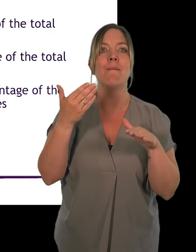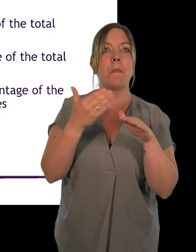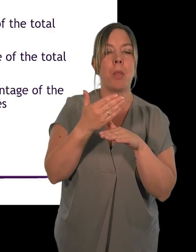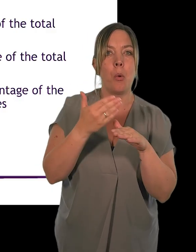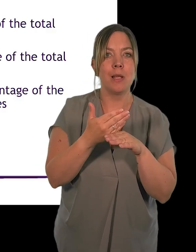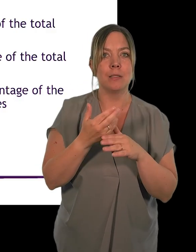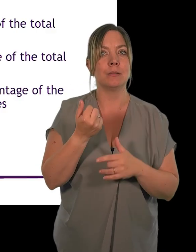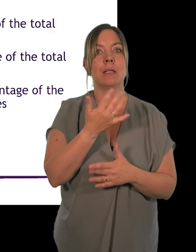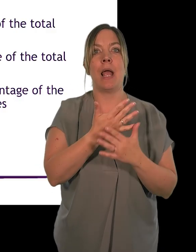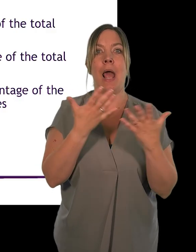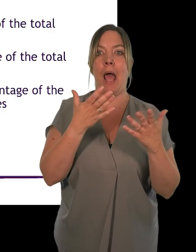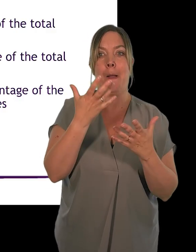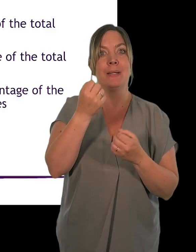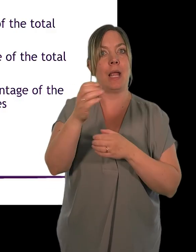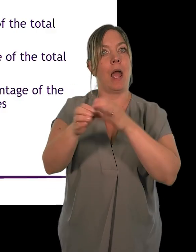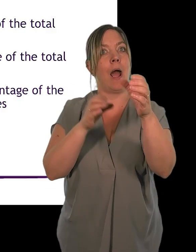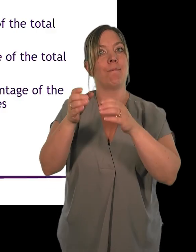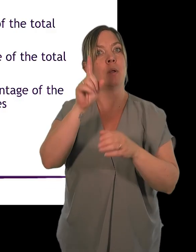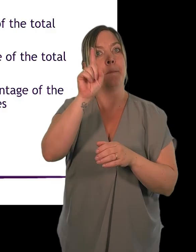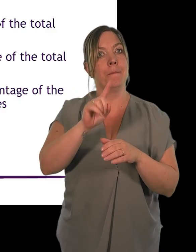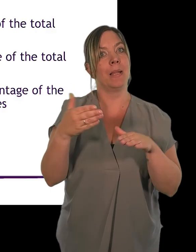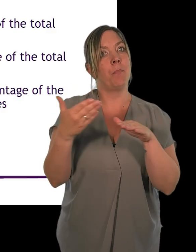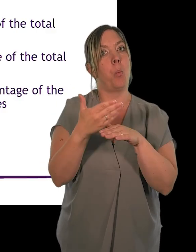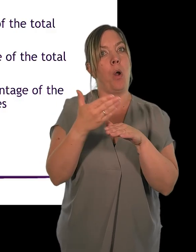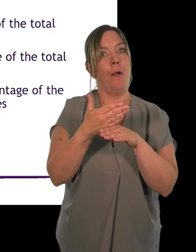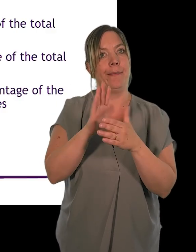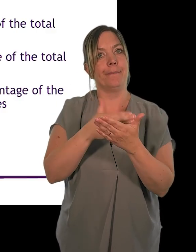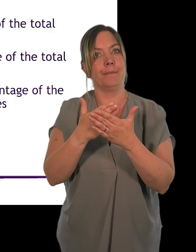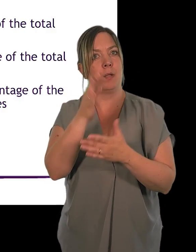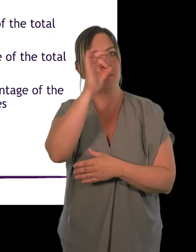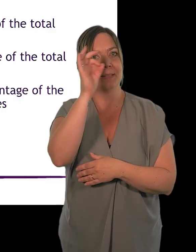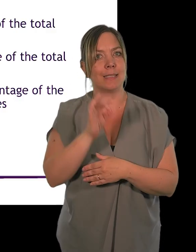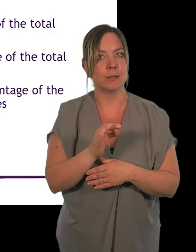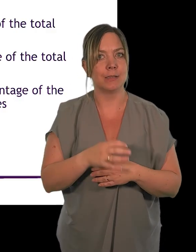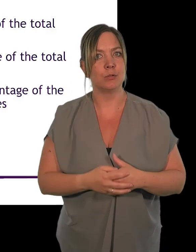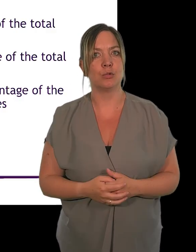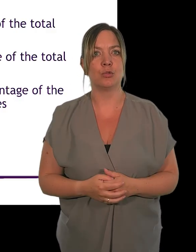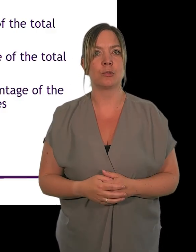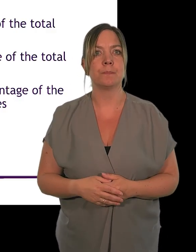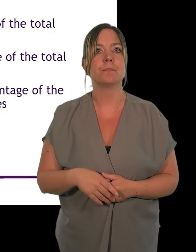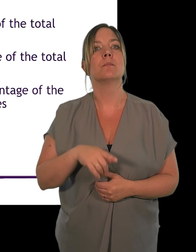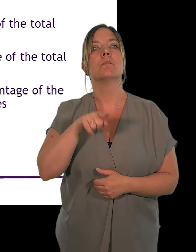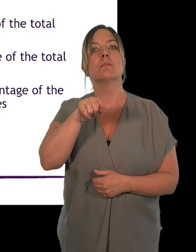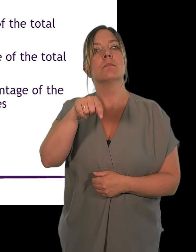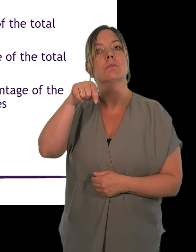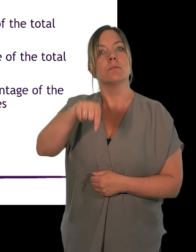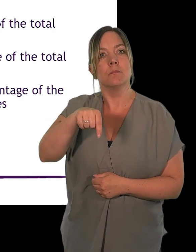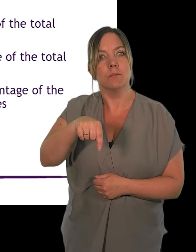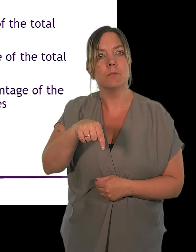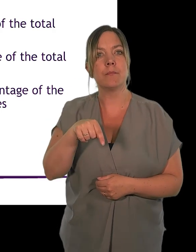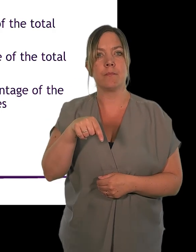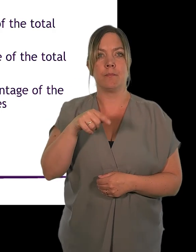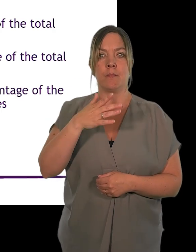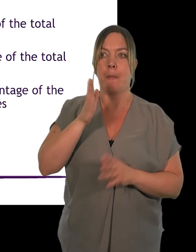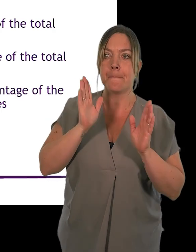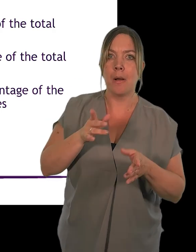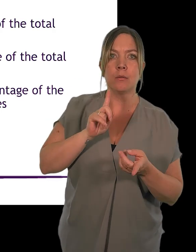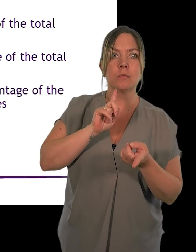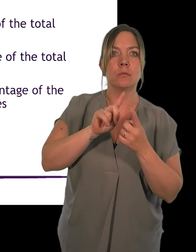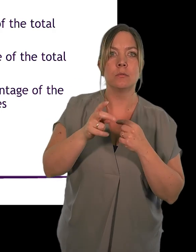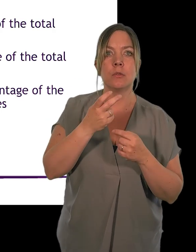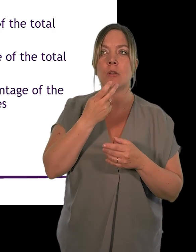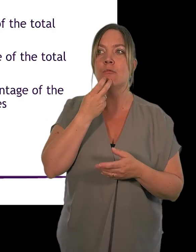employees. It's worth noting here, you do not need to provide a reference or an in-text citation